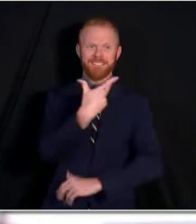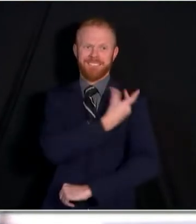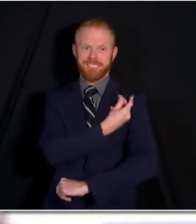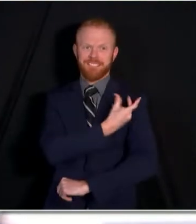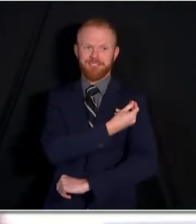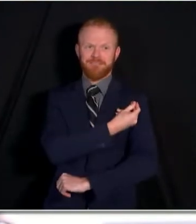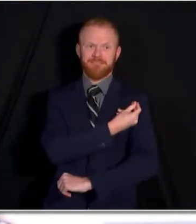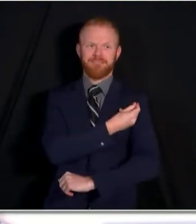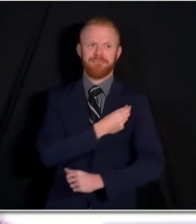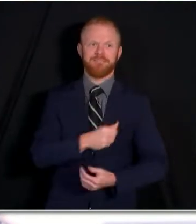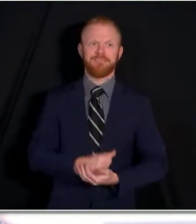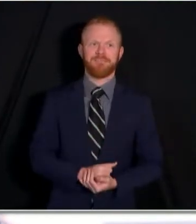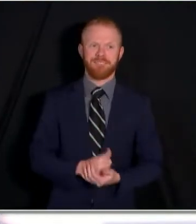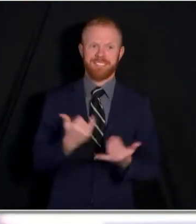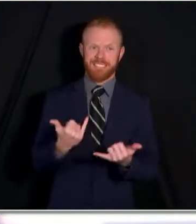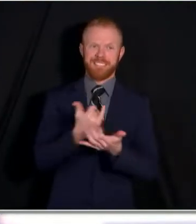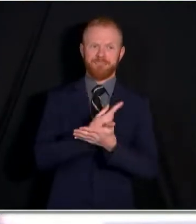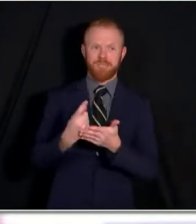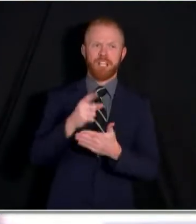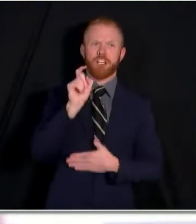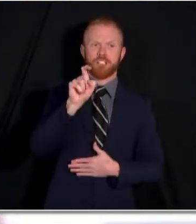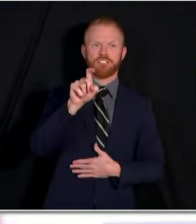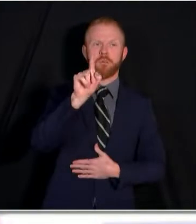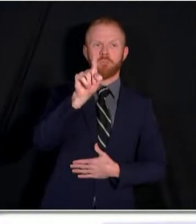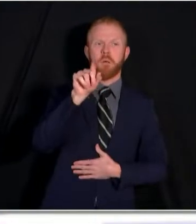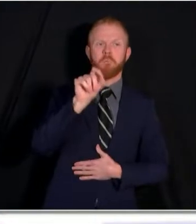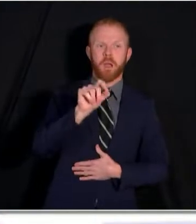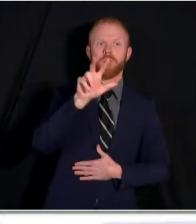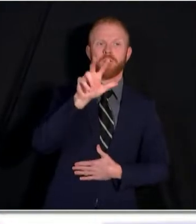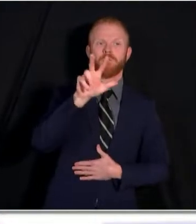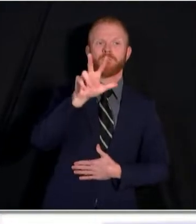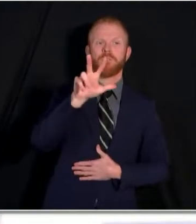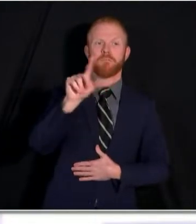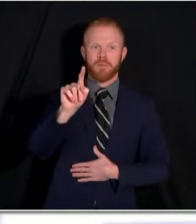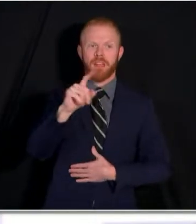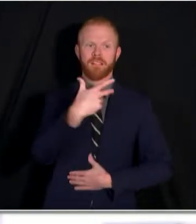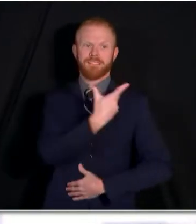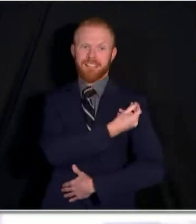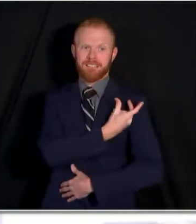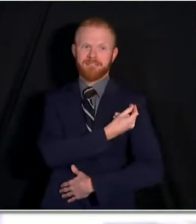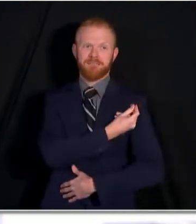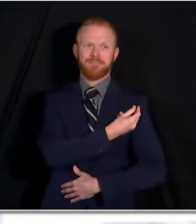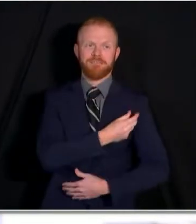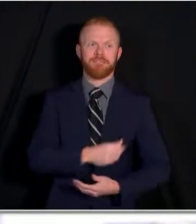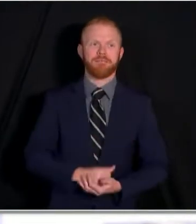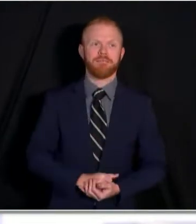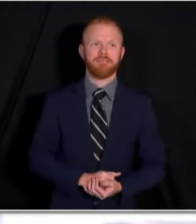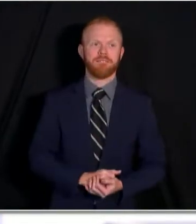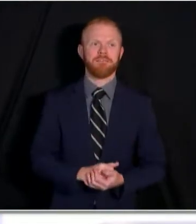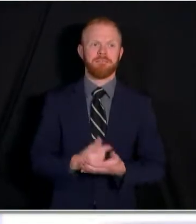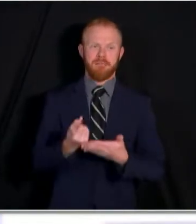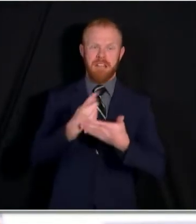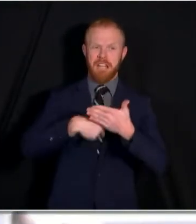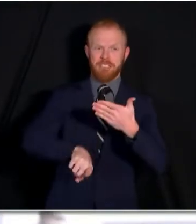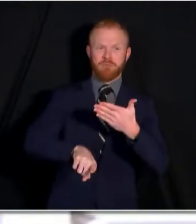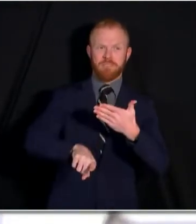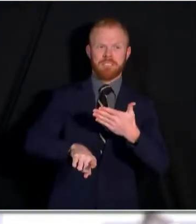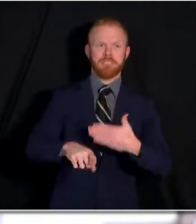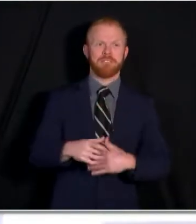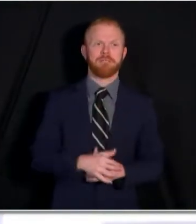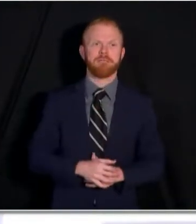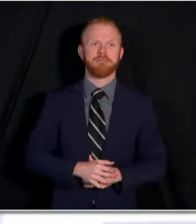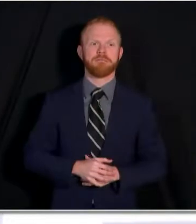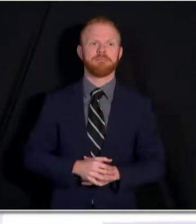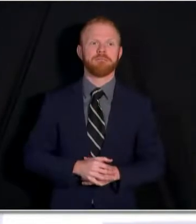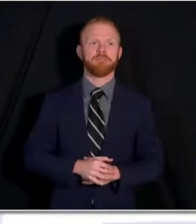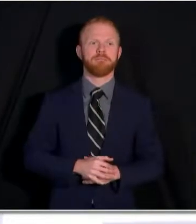by the end of this week, 1.31 million doses of the vaccine by next week. We're administering, at least as